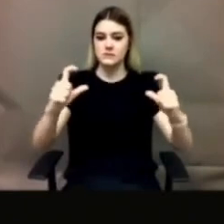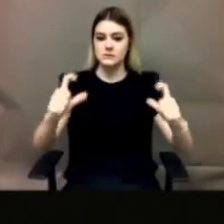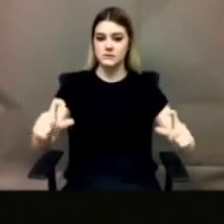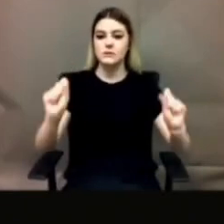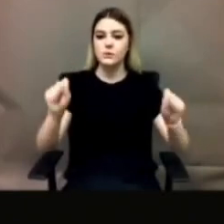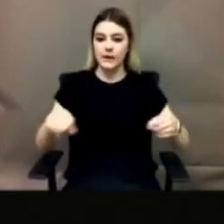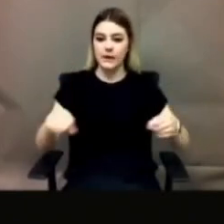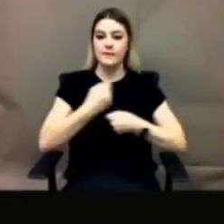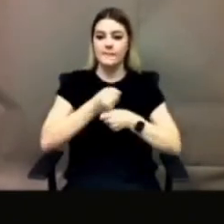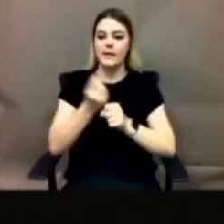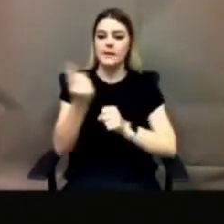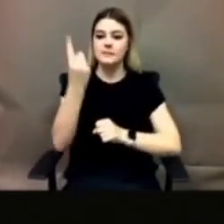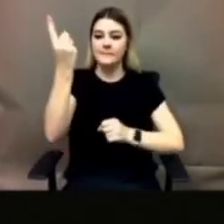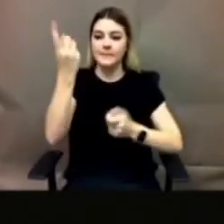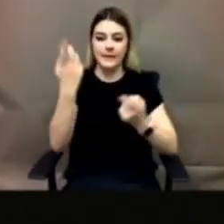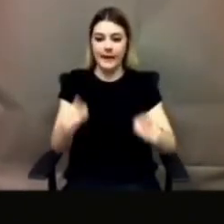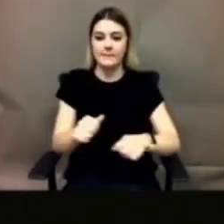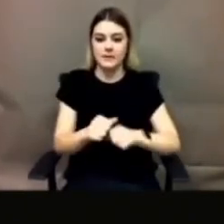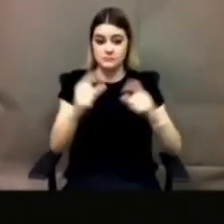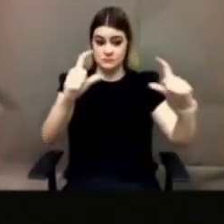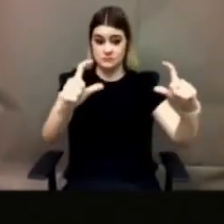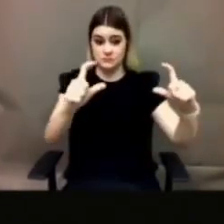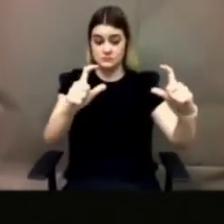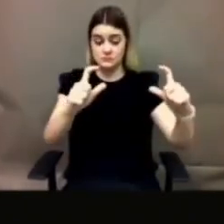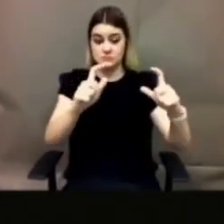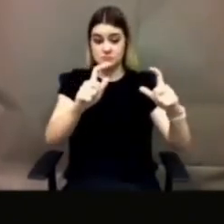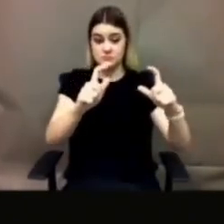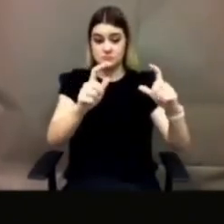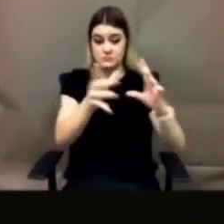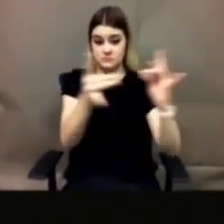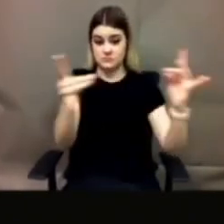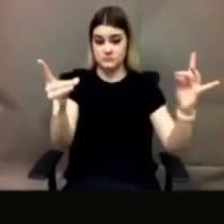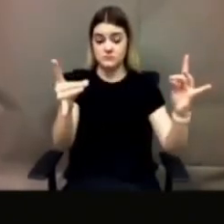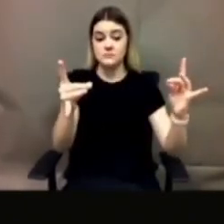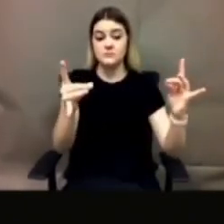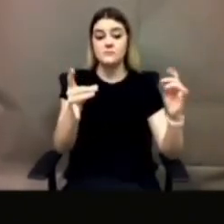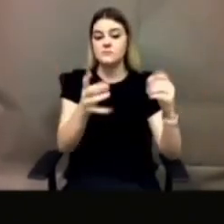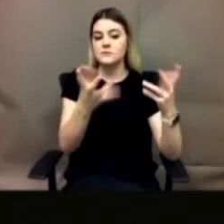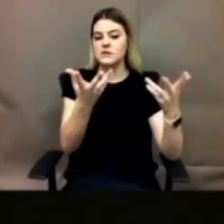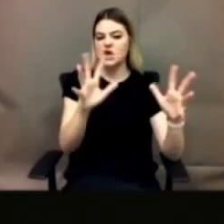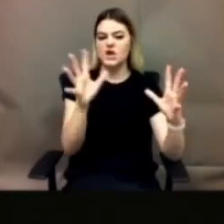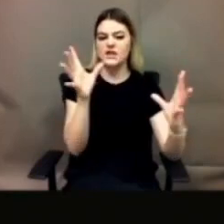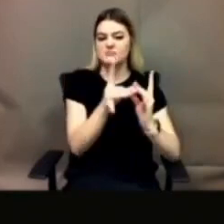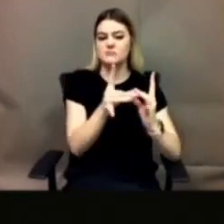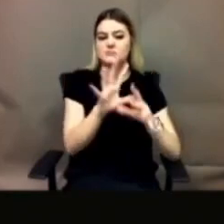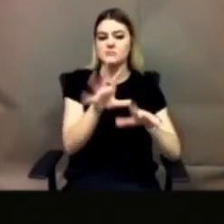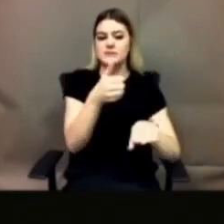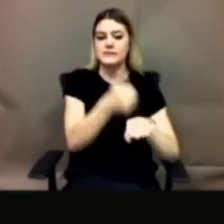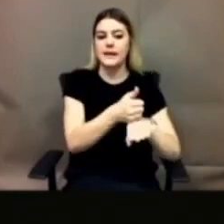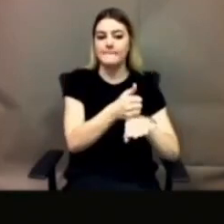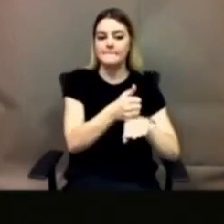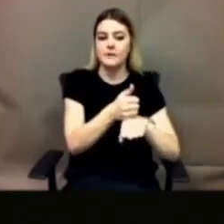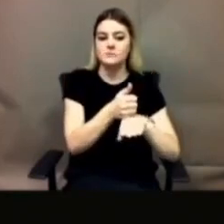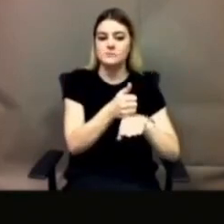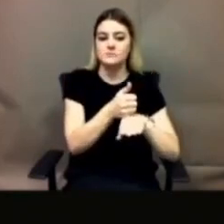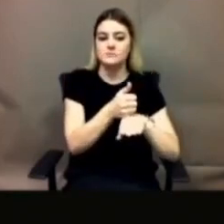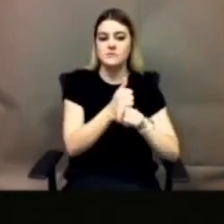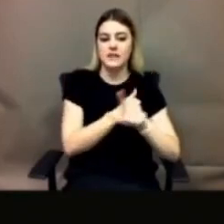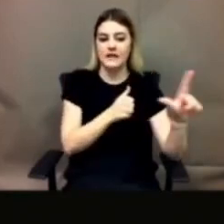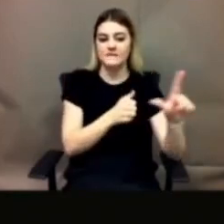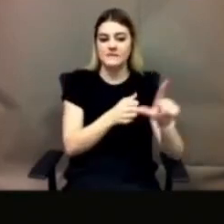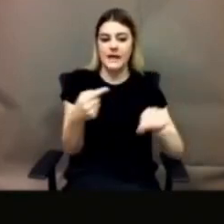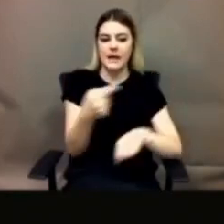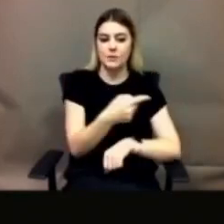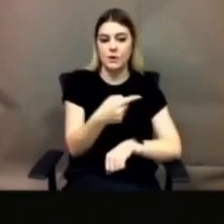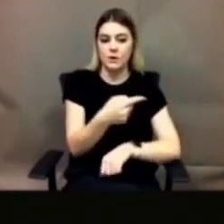So let's switch that to left arrow, because that's what's already hooked up on my Makey Makey here, as you can see. And then